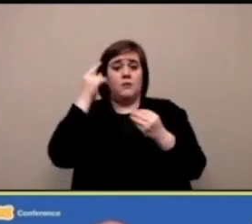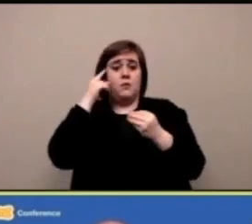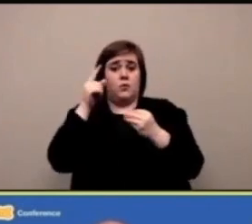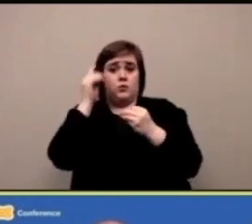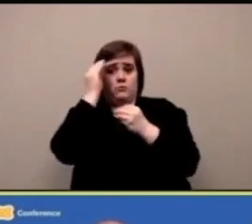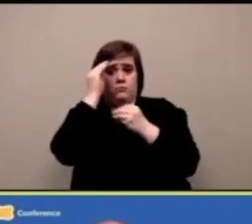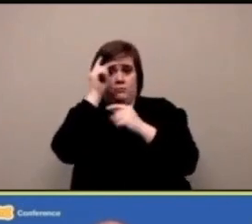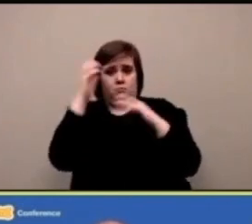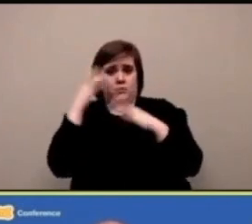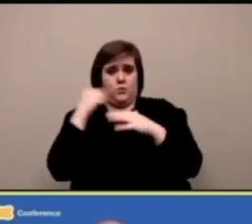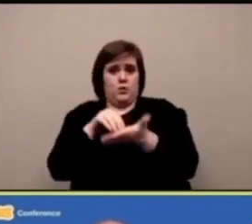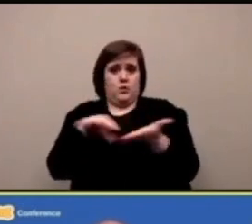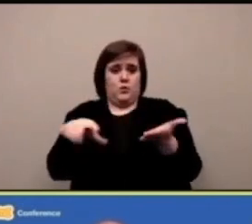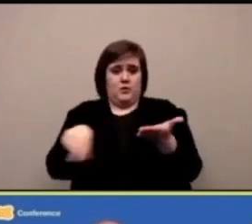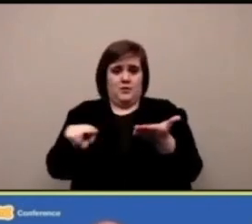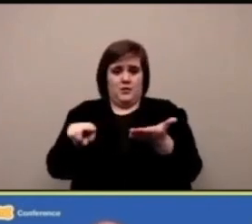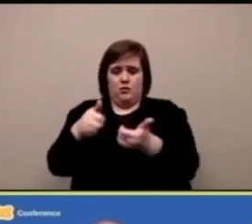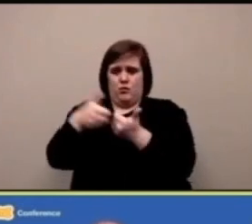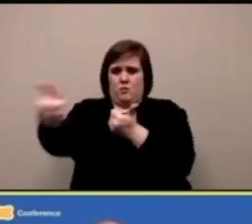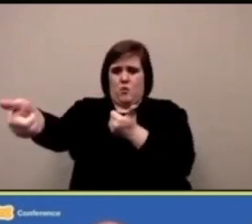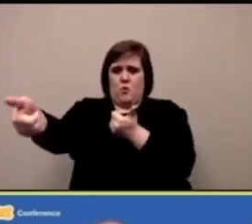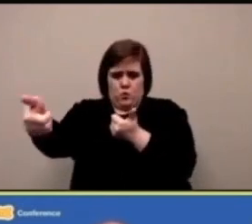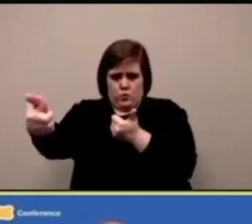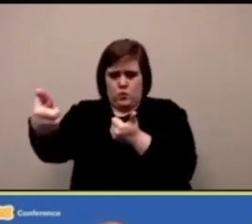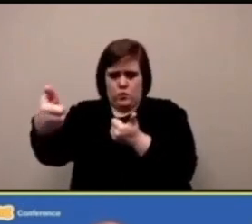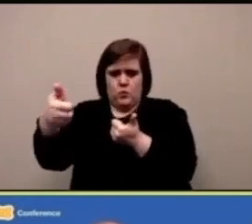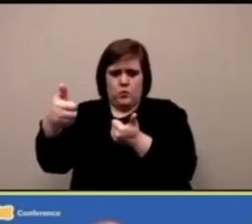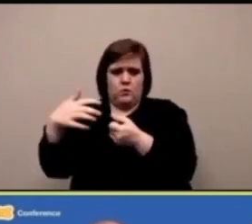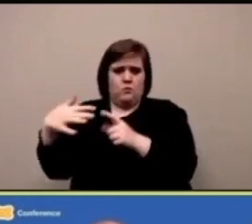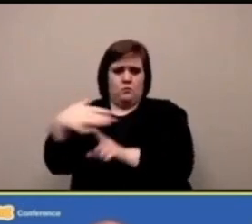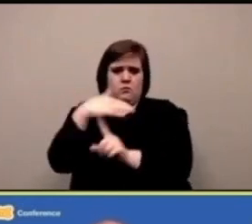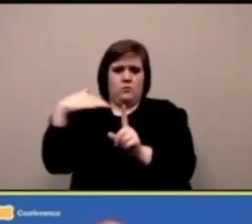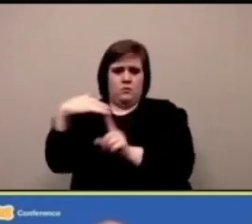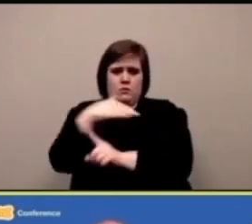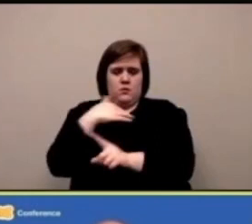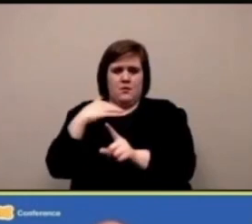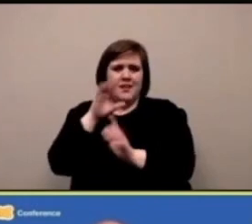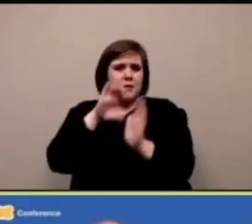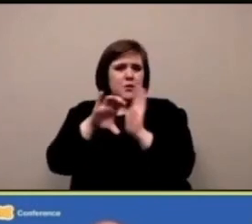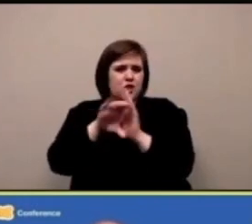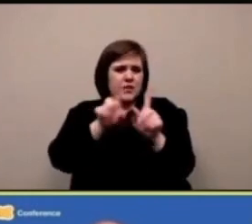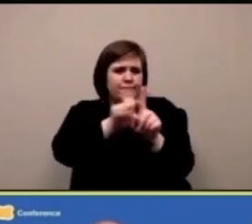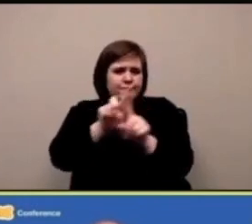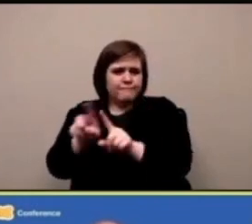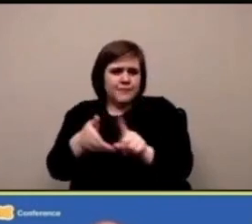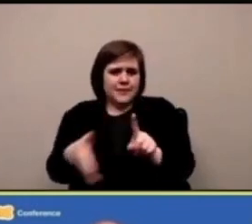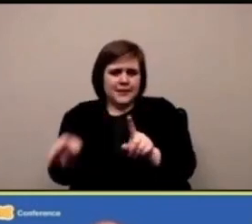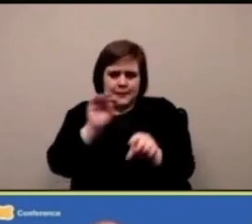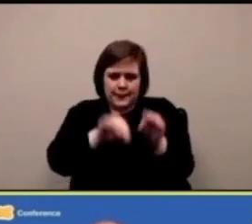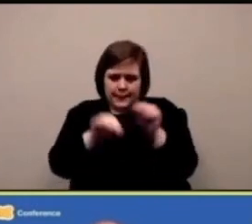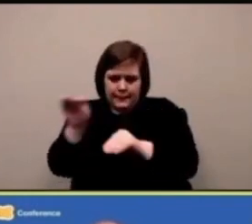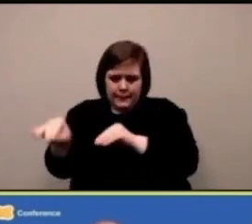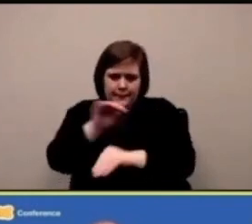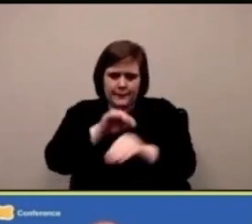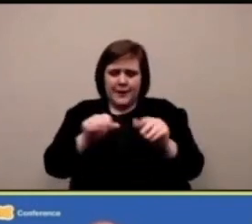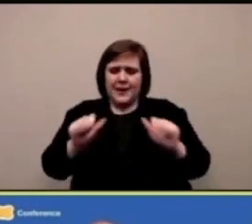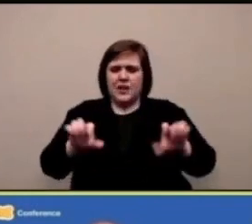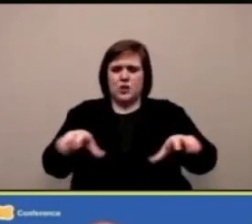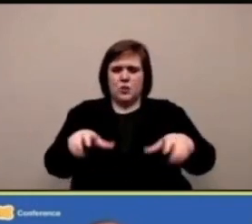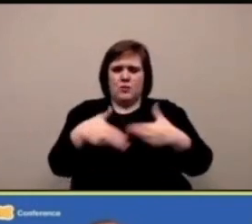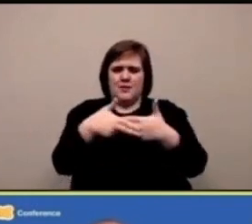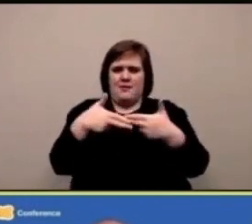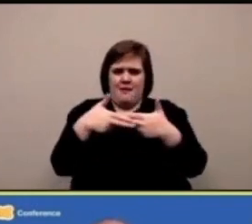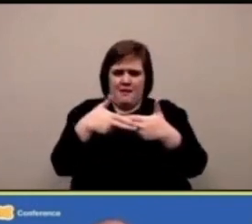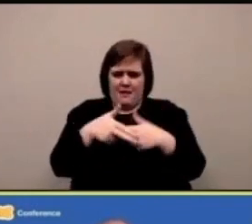remote environment. If need be, collecting just images of random objects and then doing it on a slide deck,